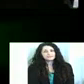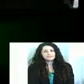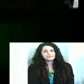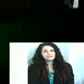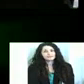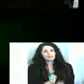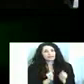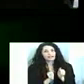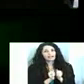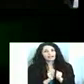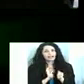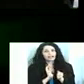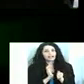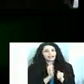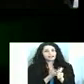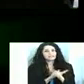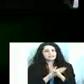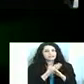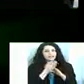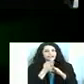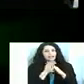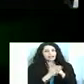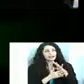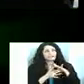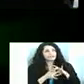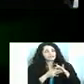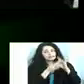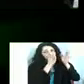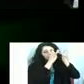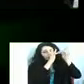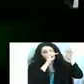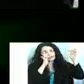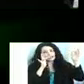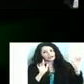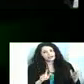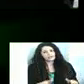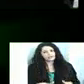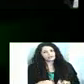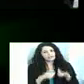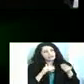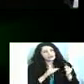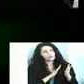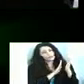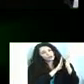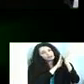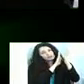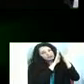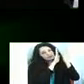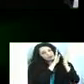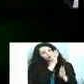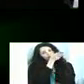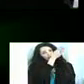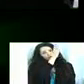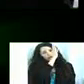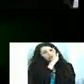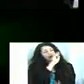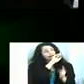move. With our hands to the heavens alive, in your presence,